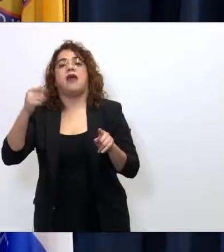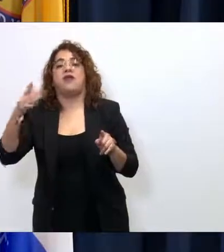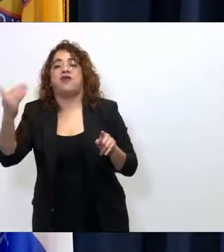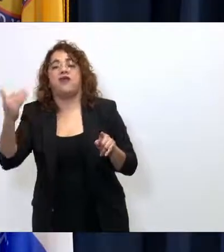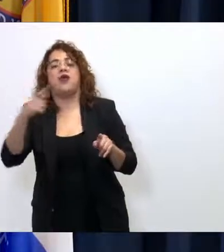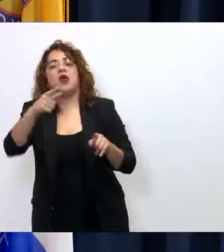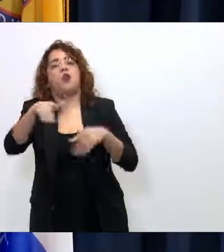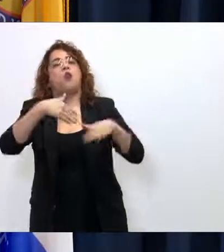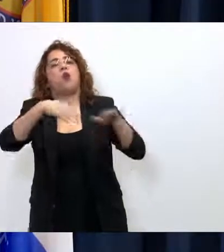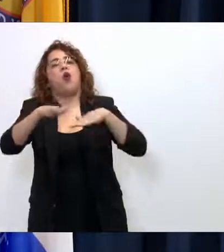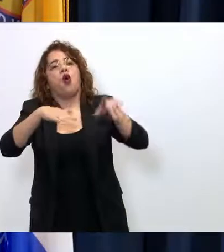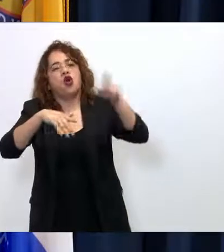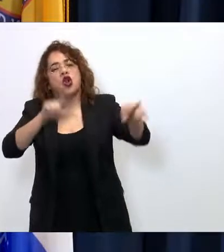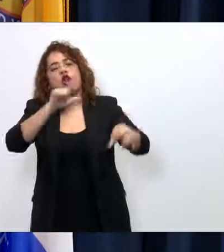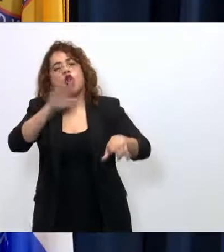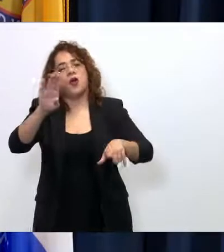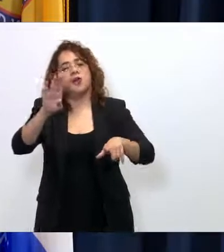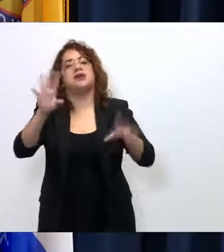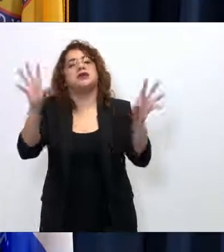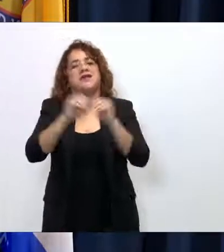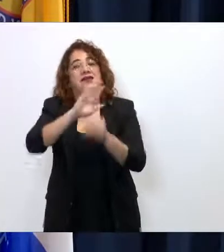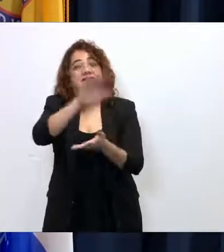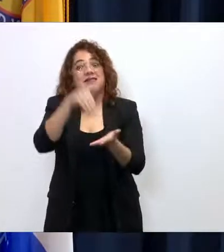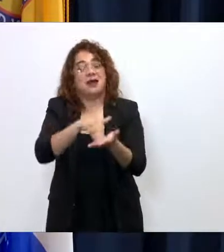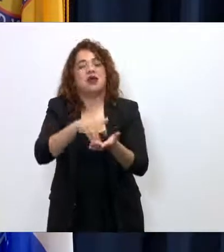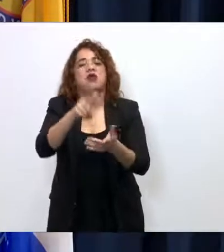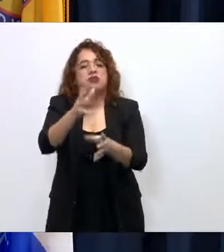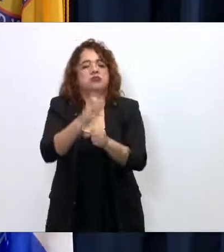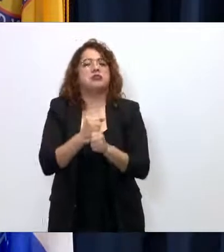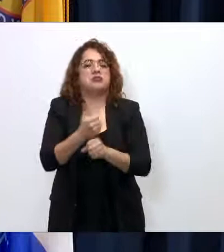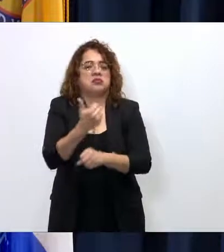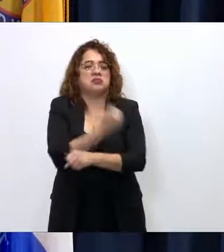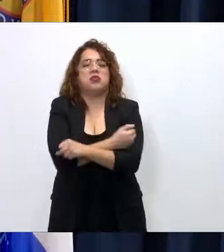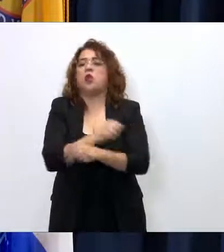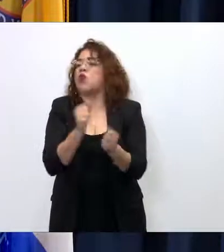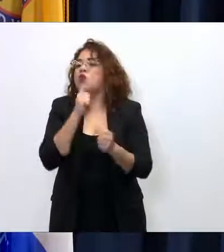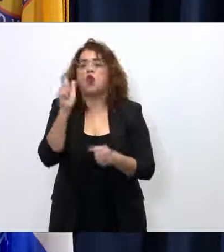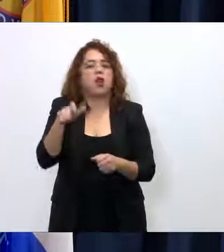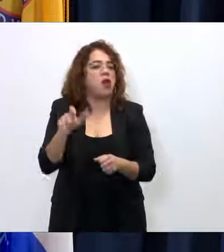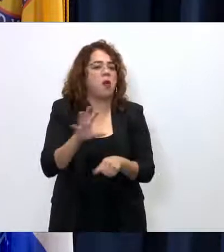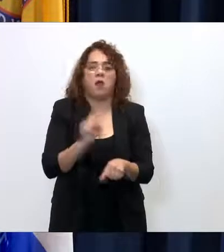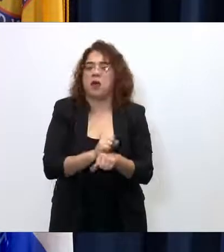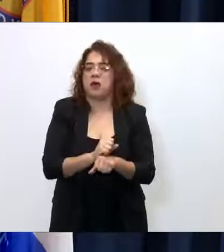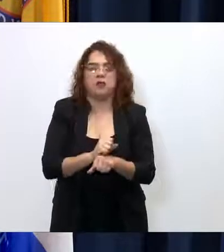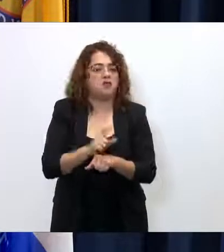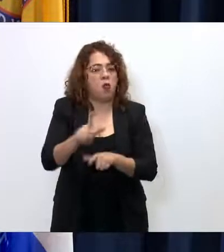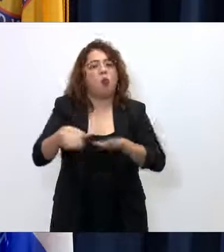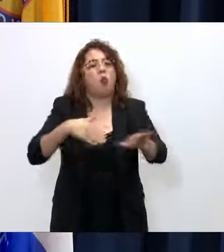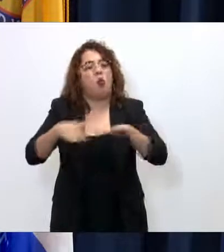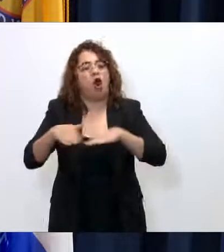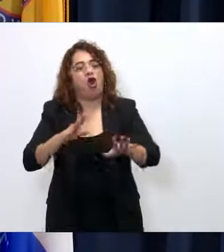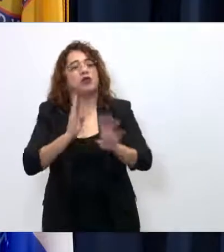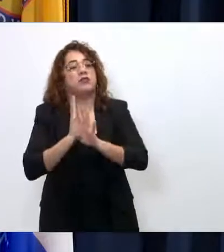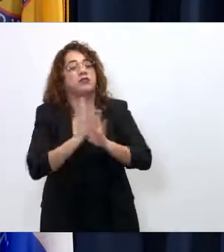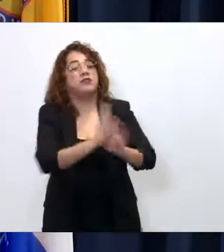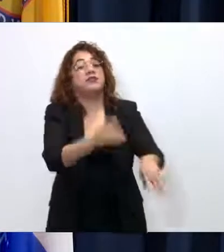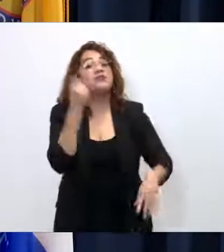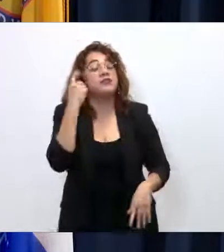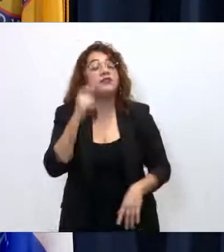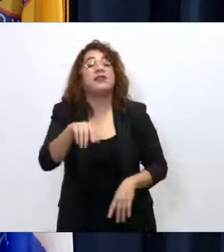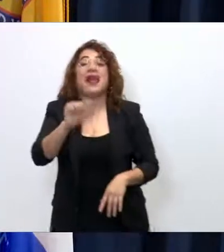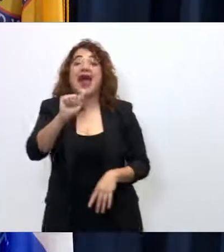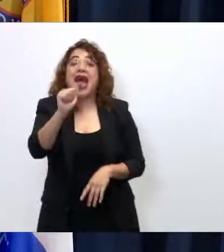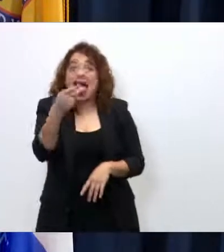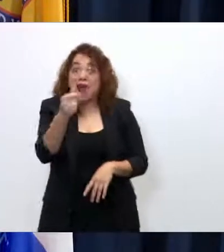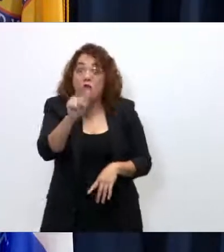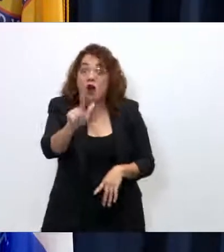receive their vaccination. Now, beginning April 15th, you'll be able to, of course, make appointments on the Mitron